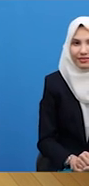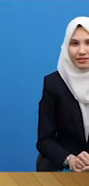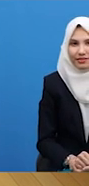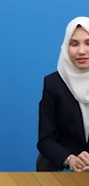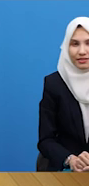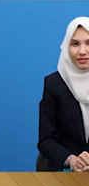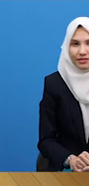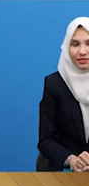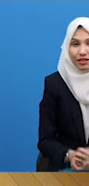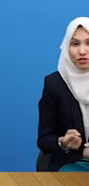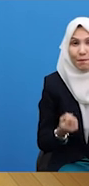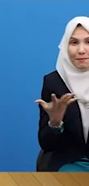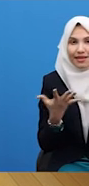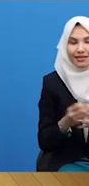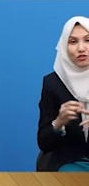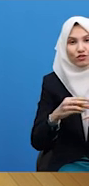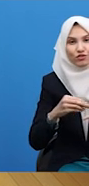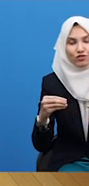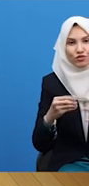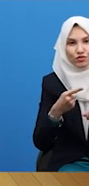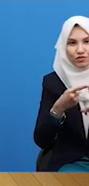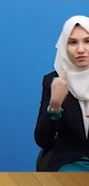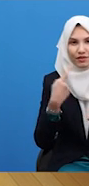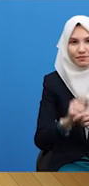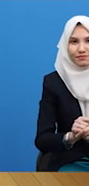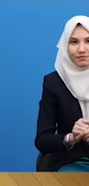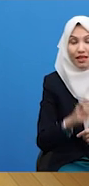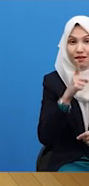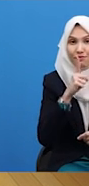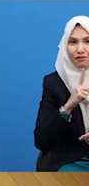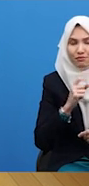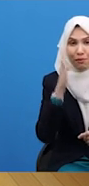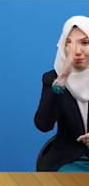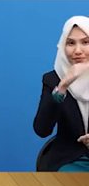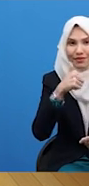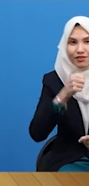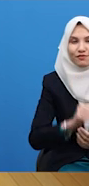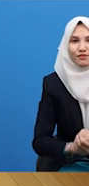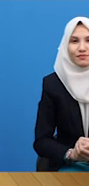many to choose from. The red one looks beautiful.